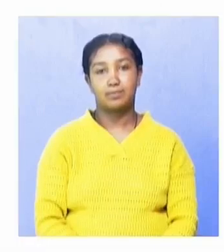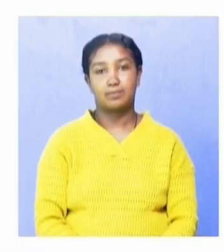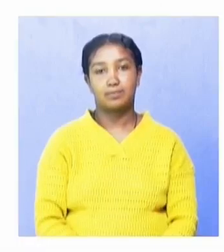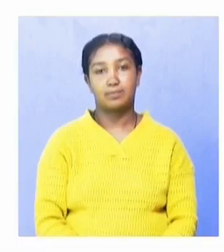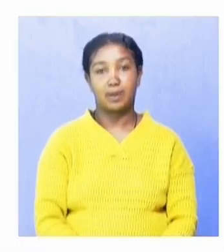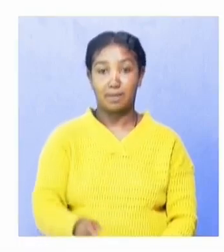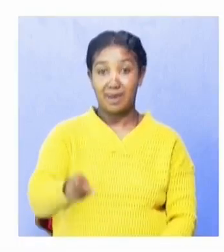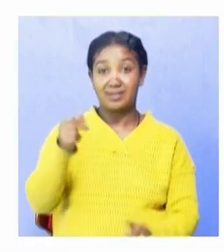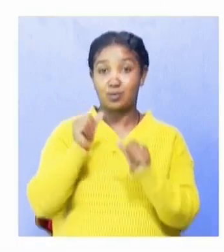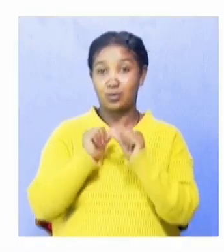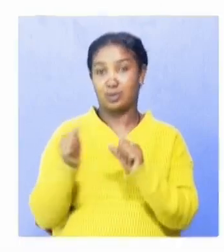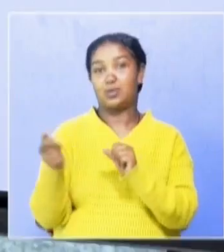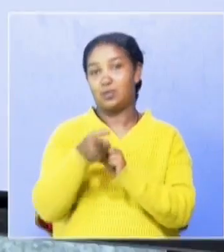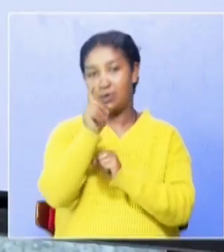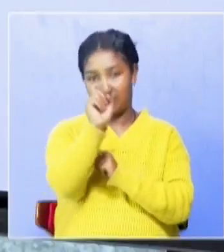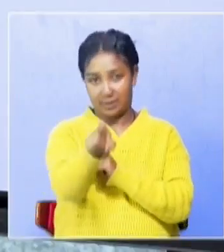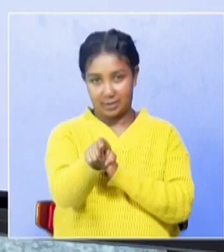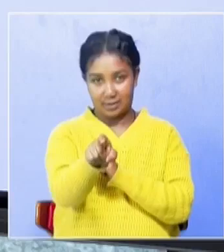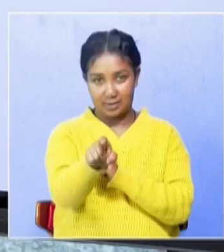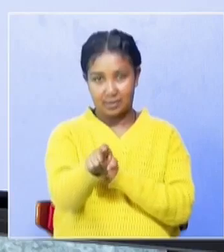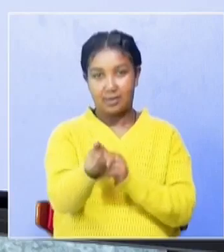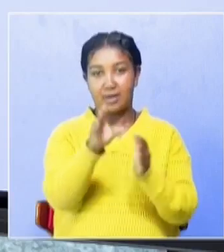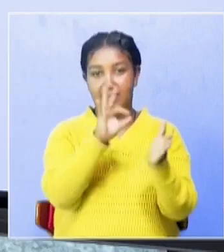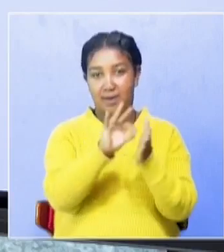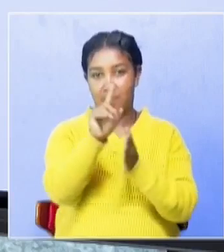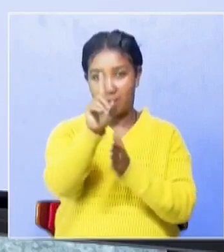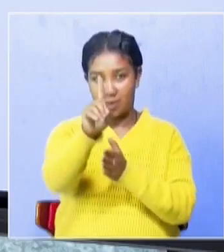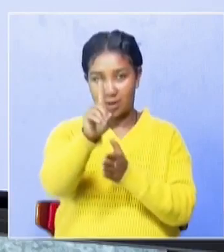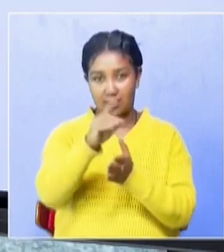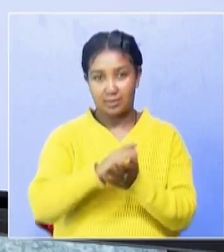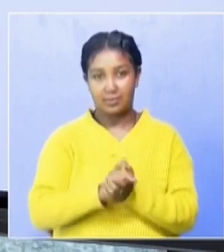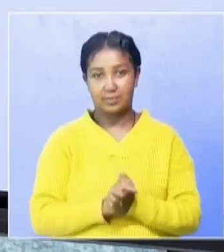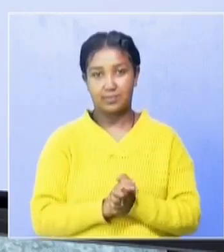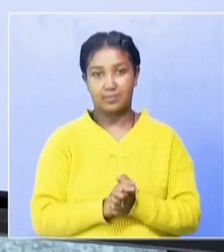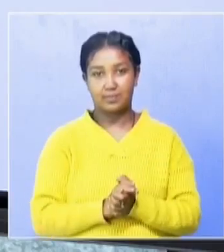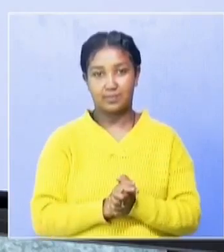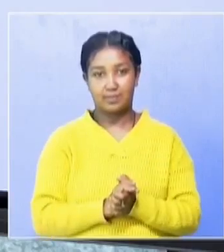In past continuous. Number 1.